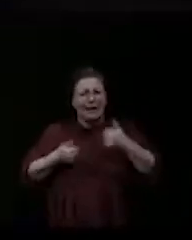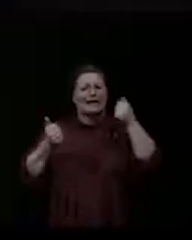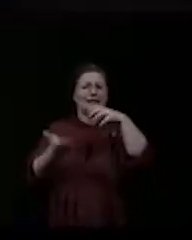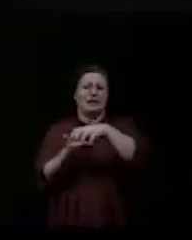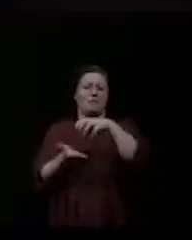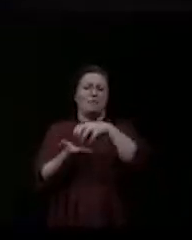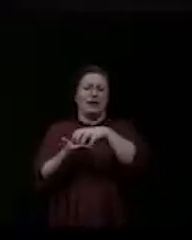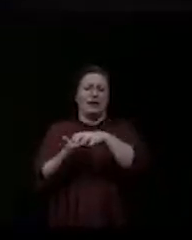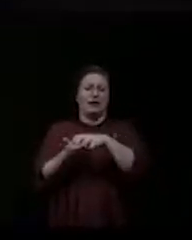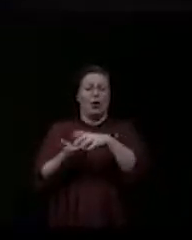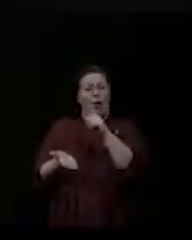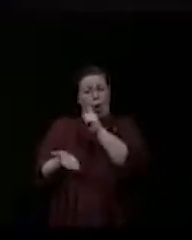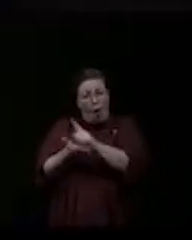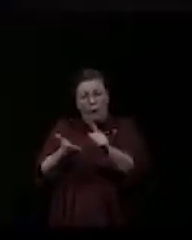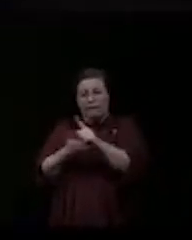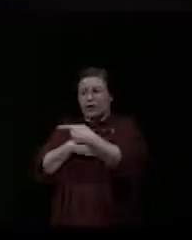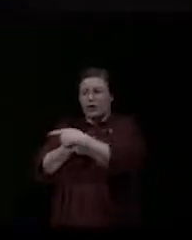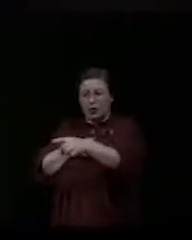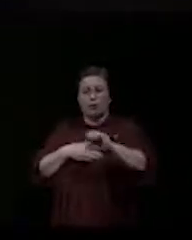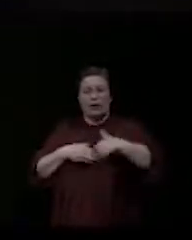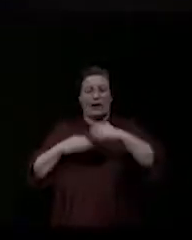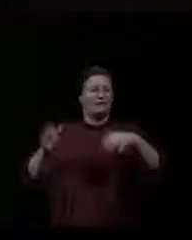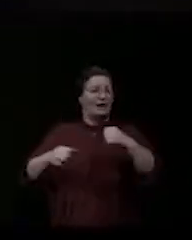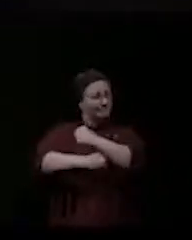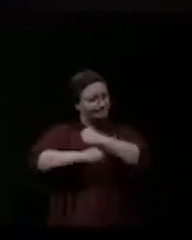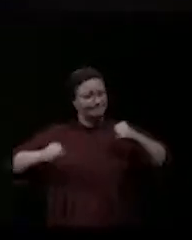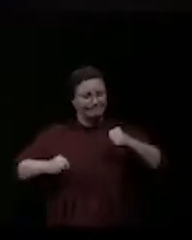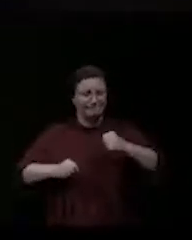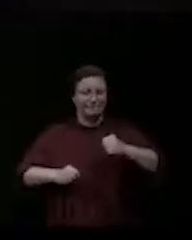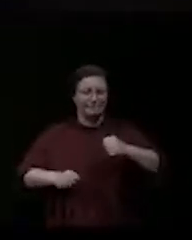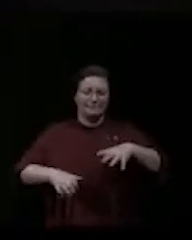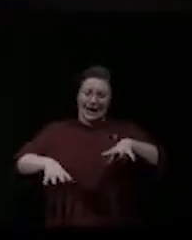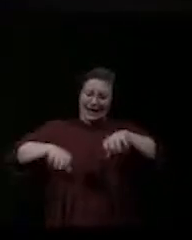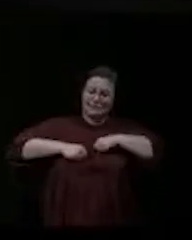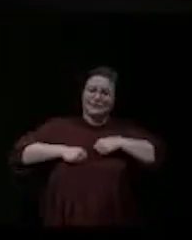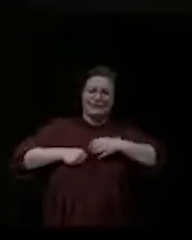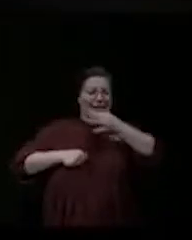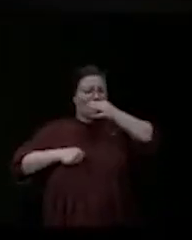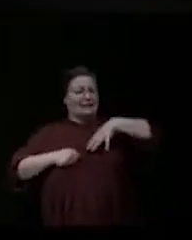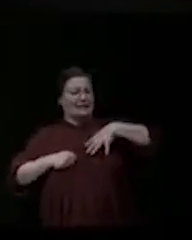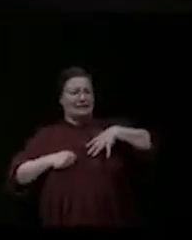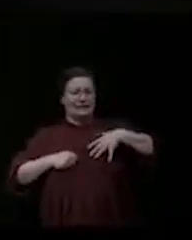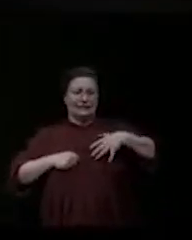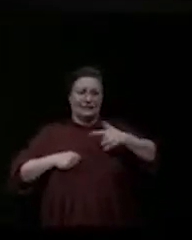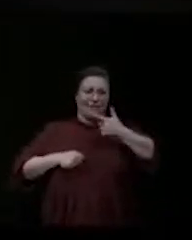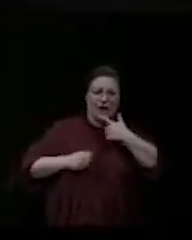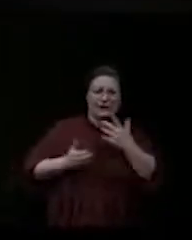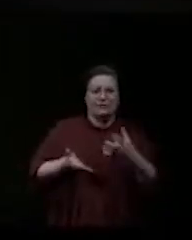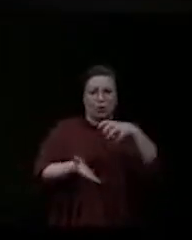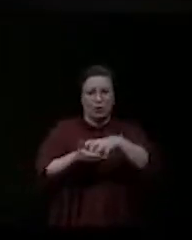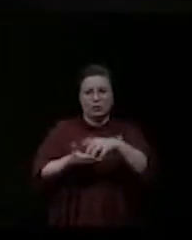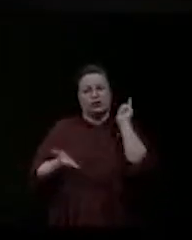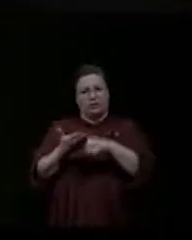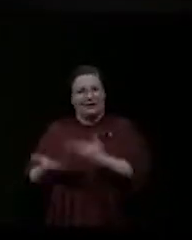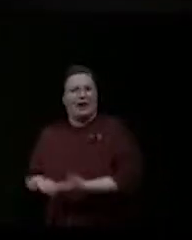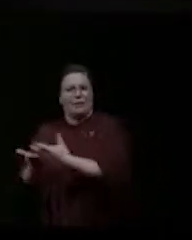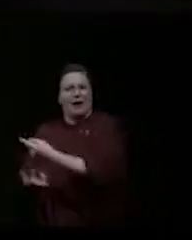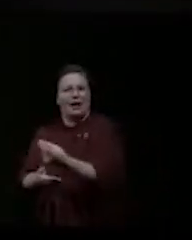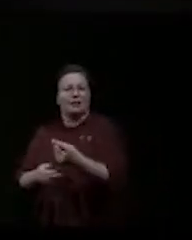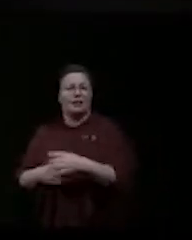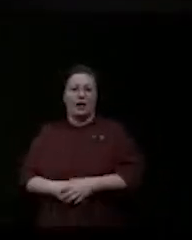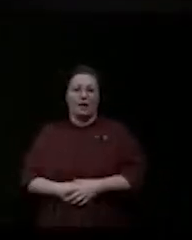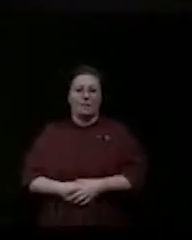often putting themselves at risk to help realize rights for others. And this ranged from a